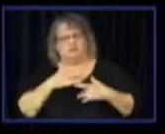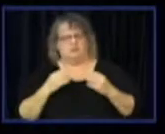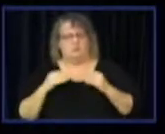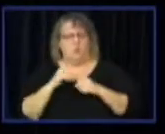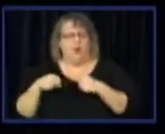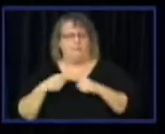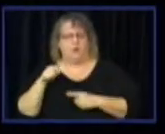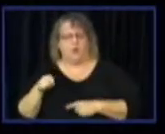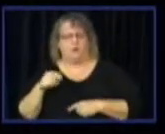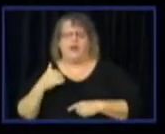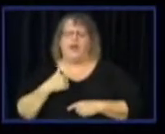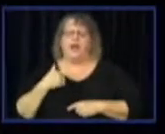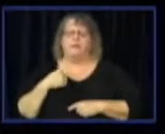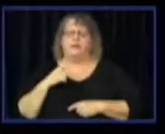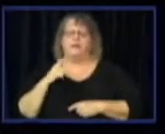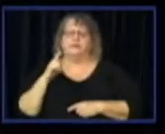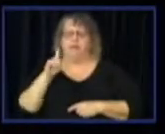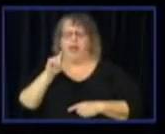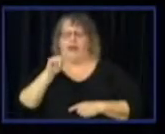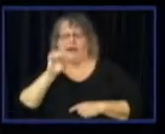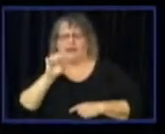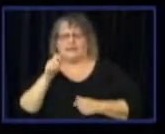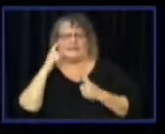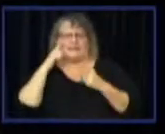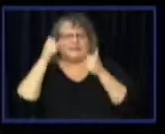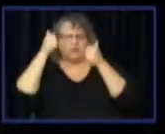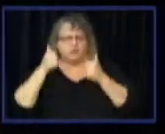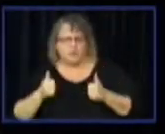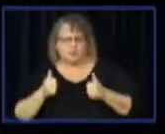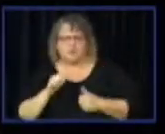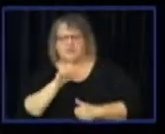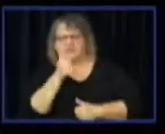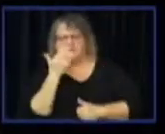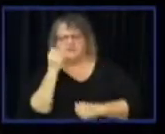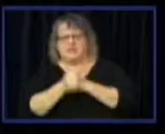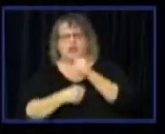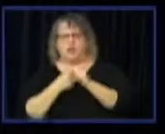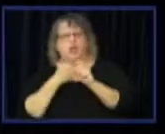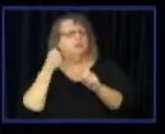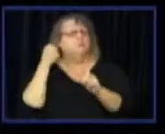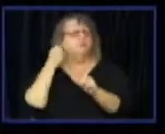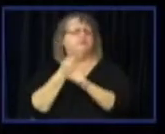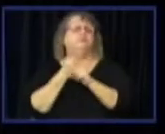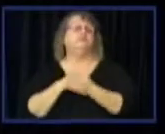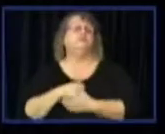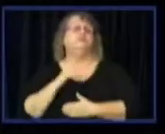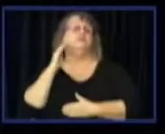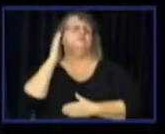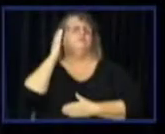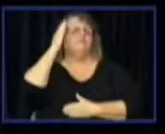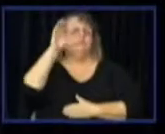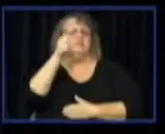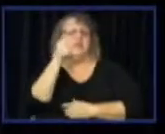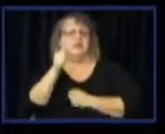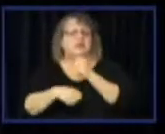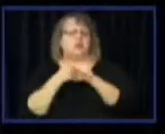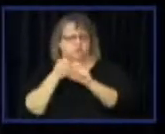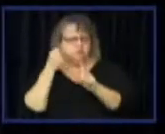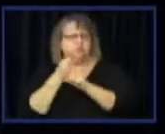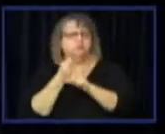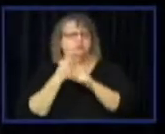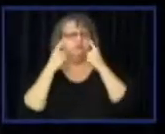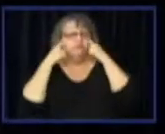now where you have late deterioration, 10 to 15 years after your injuries have stopped. So you've stopped